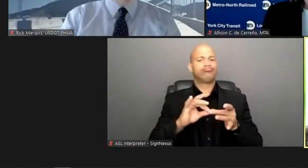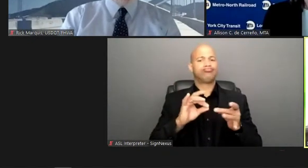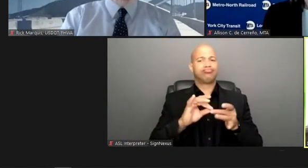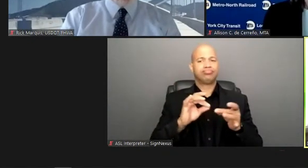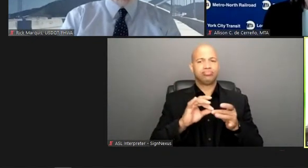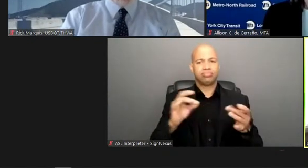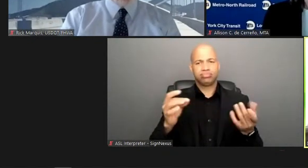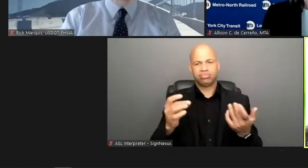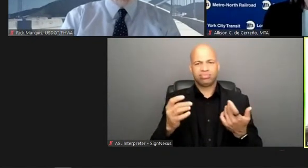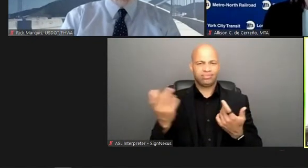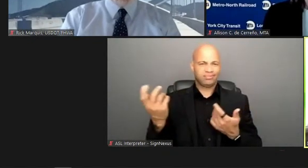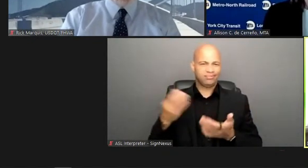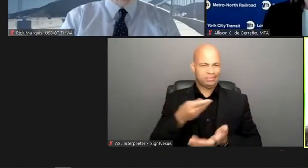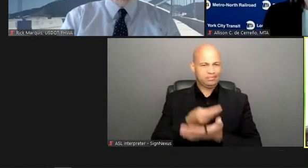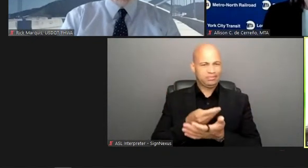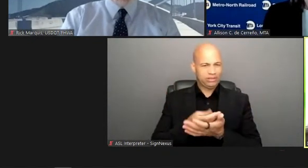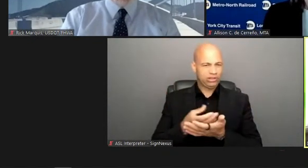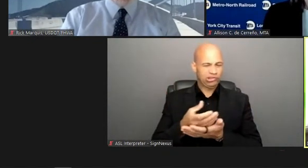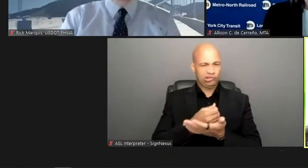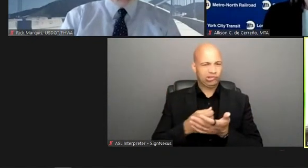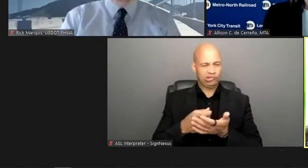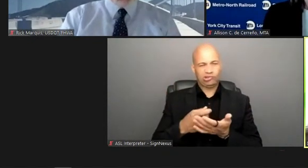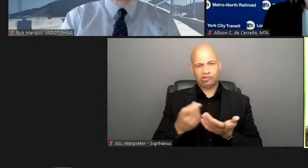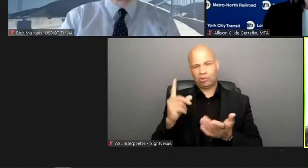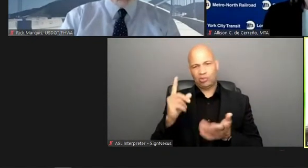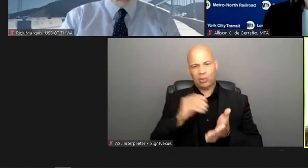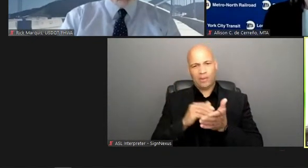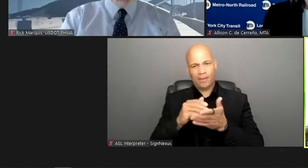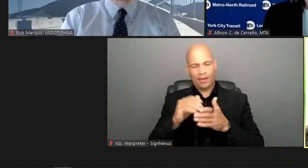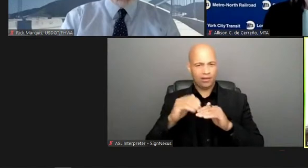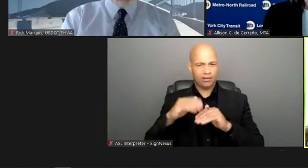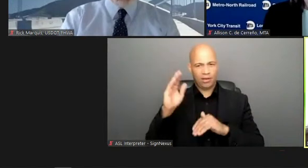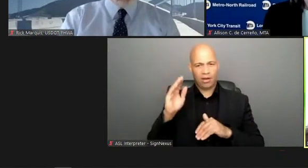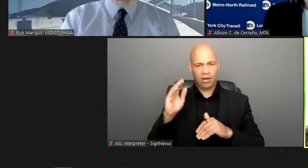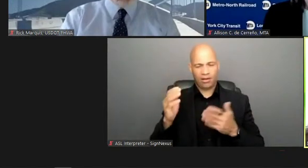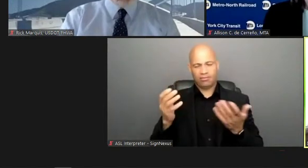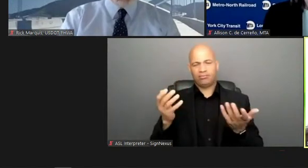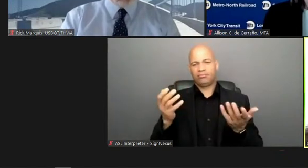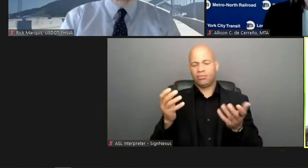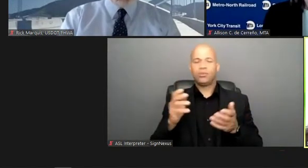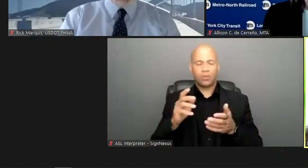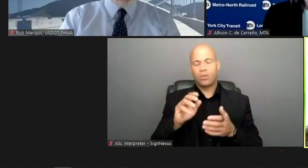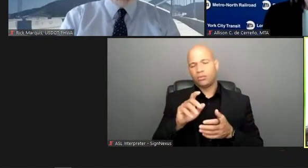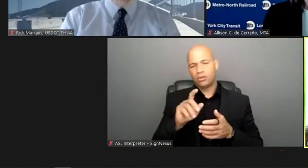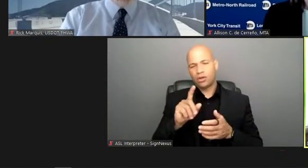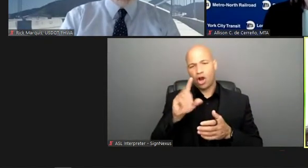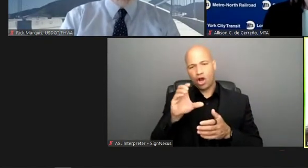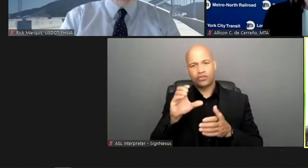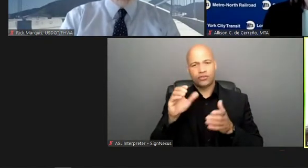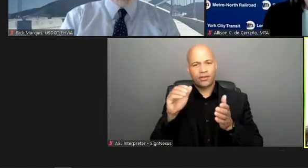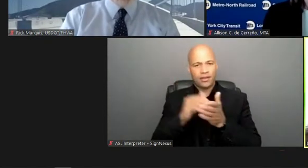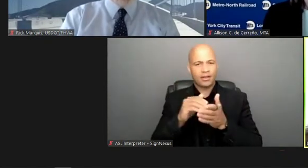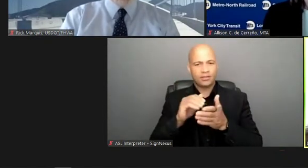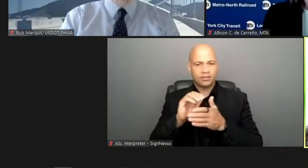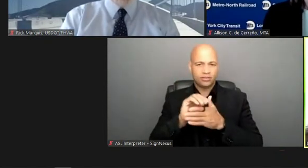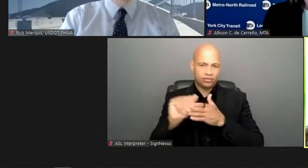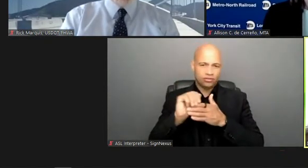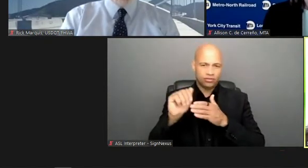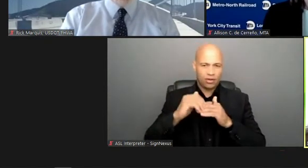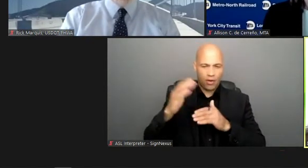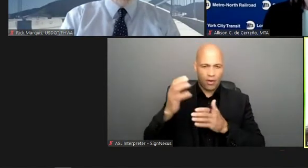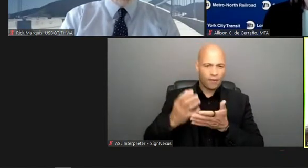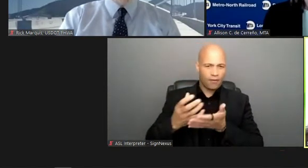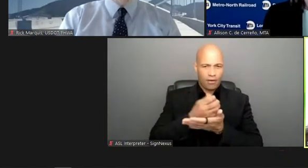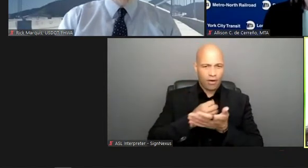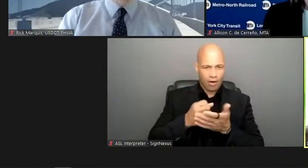six figure salaries to make pronouncements about how people with cars can afford this new tax of yours but you're out of touch with working people like me